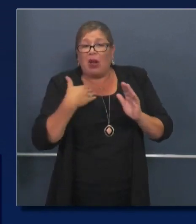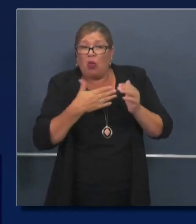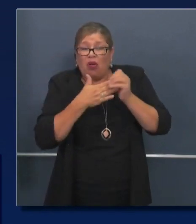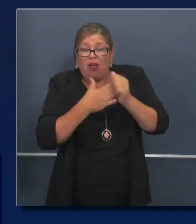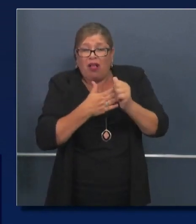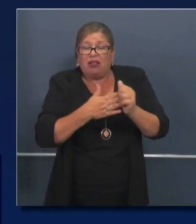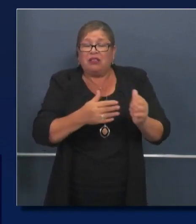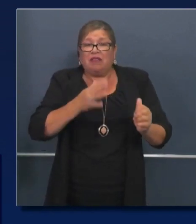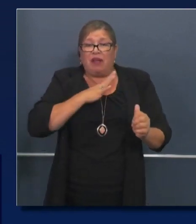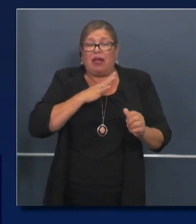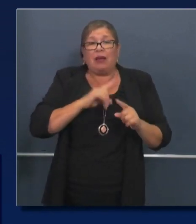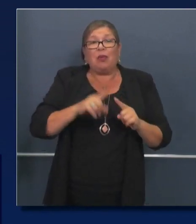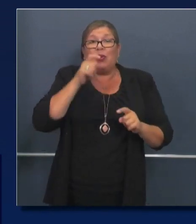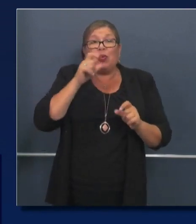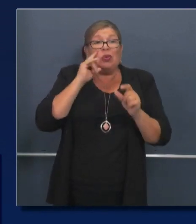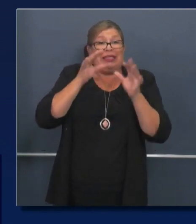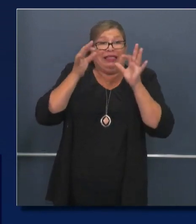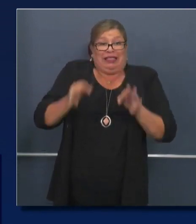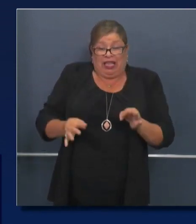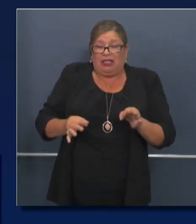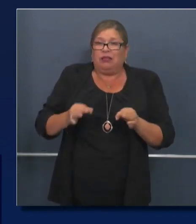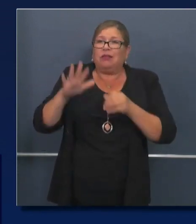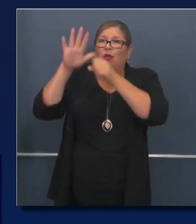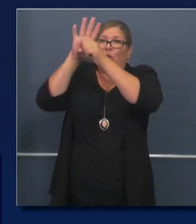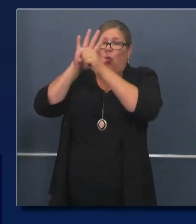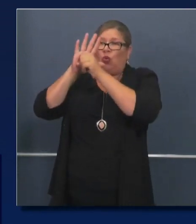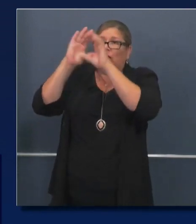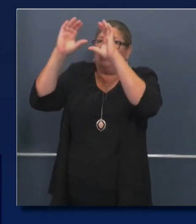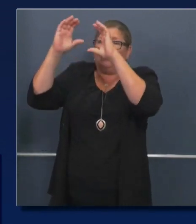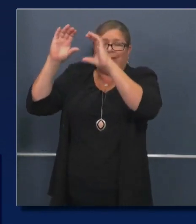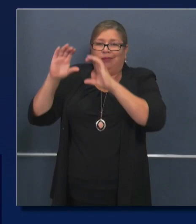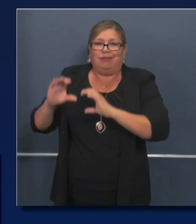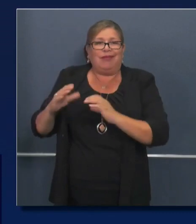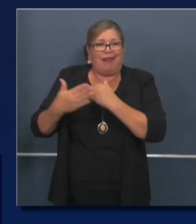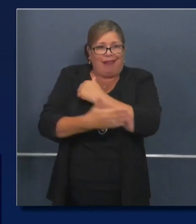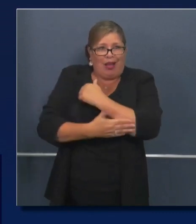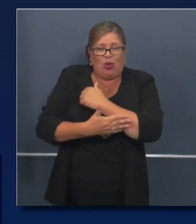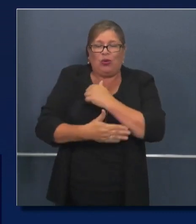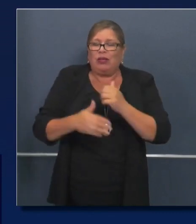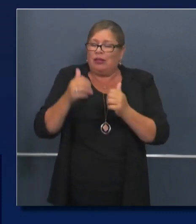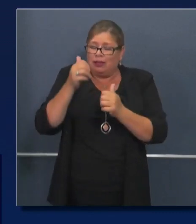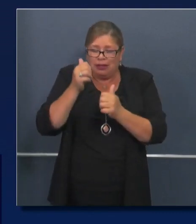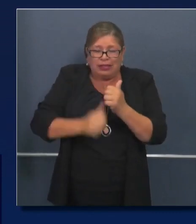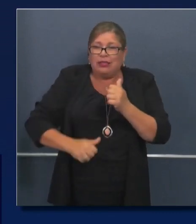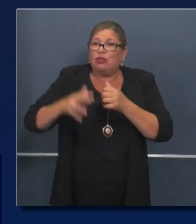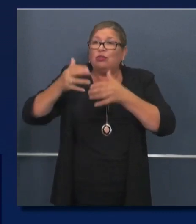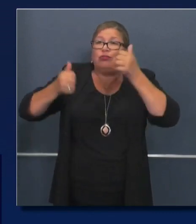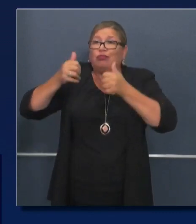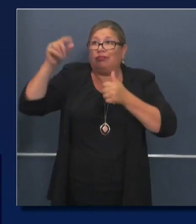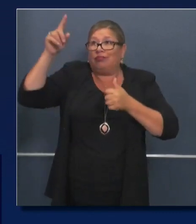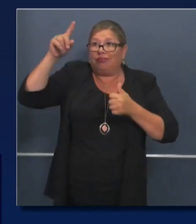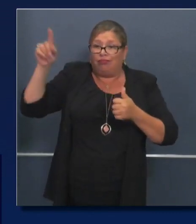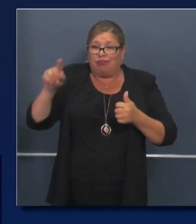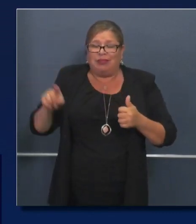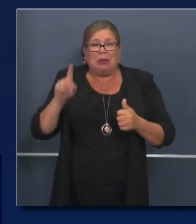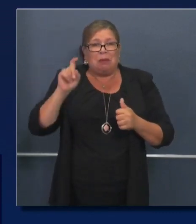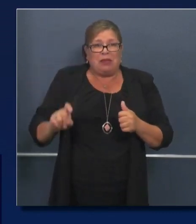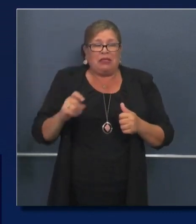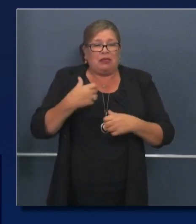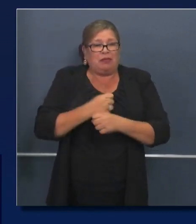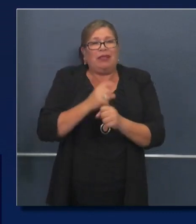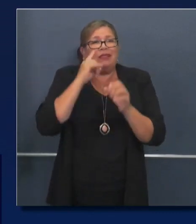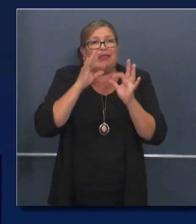the tenor, but at the end of the day, the actualization of those ideals must be